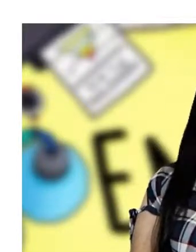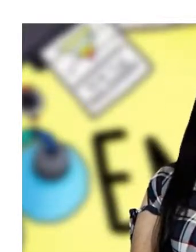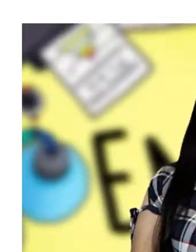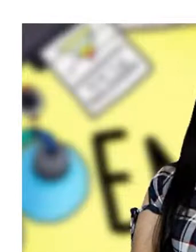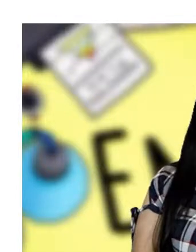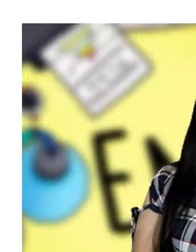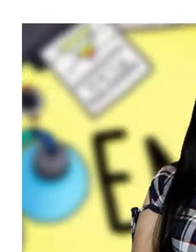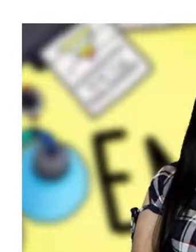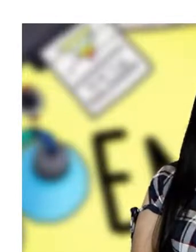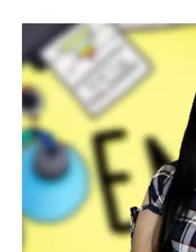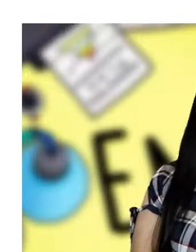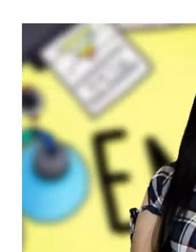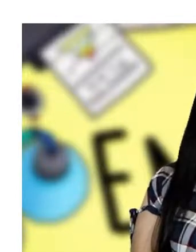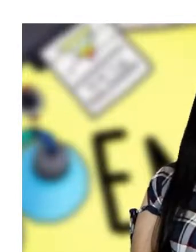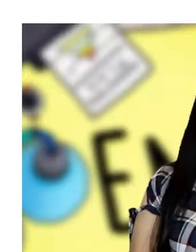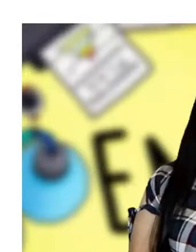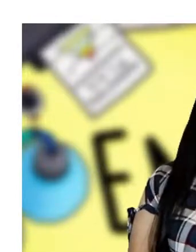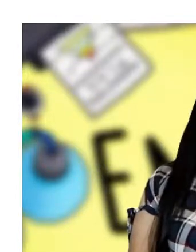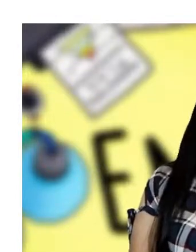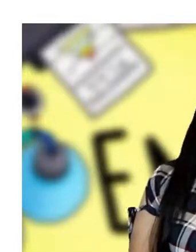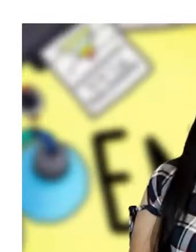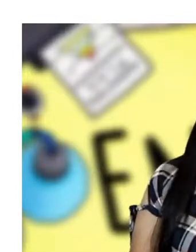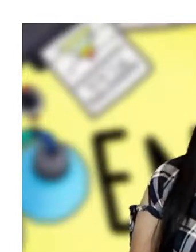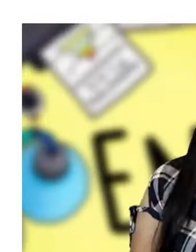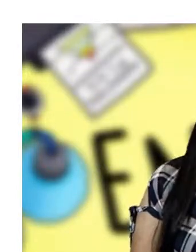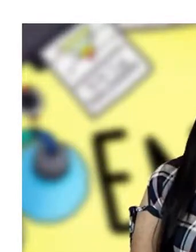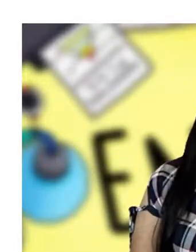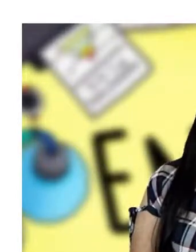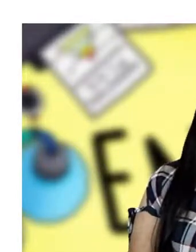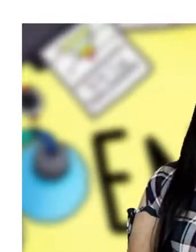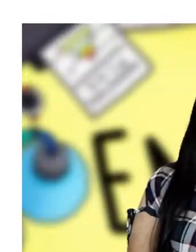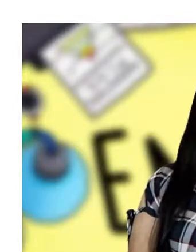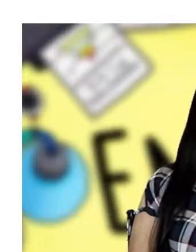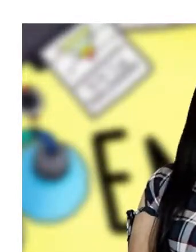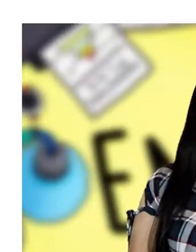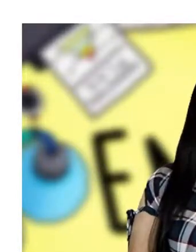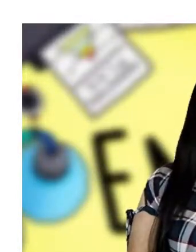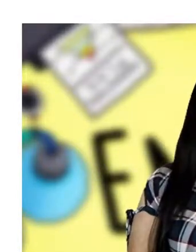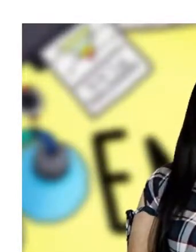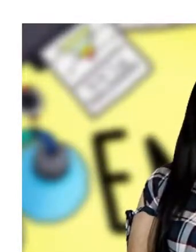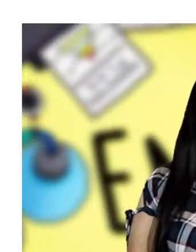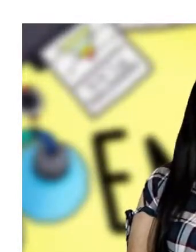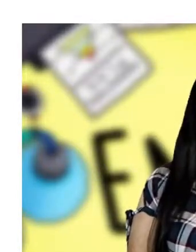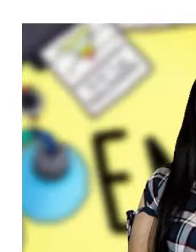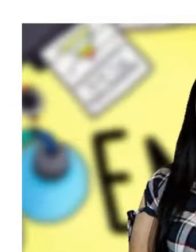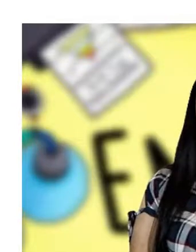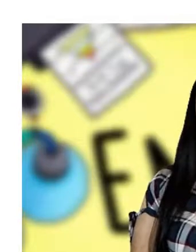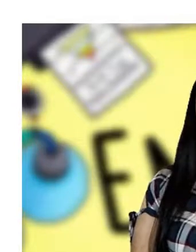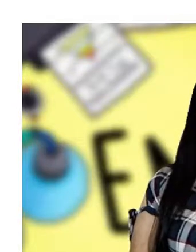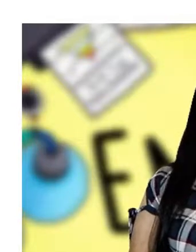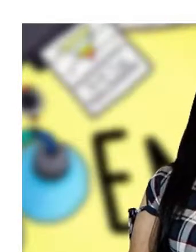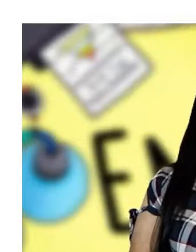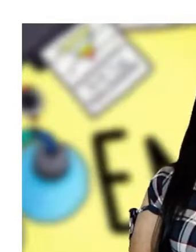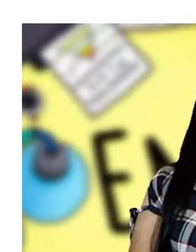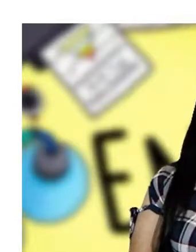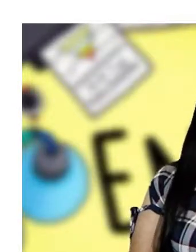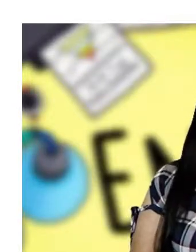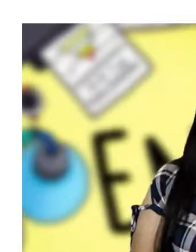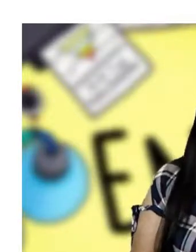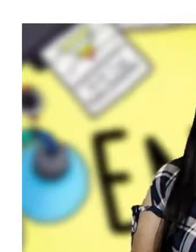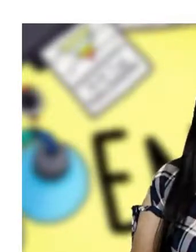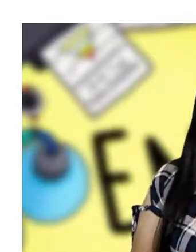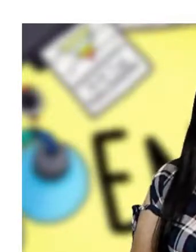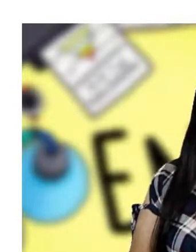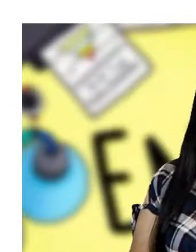there to the students' questions. And you guys, you're very, very attentive to this class. I want